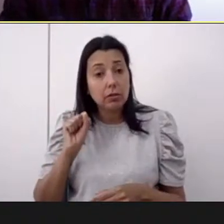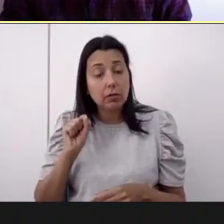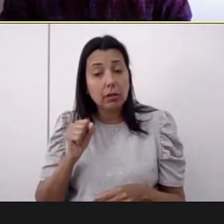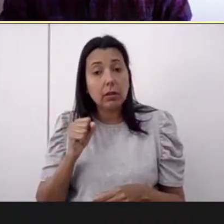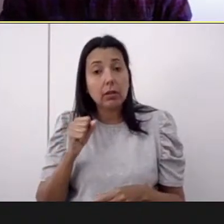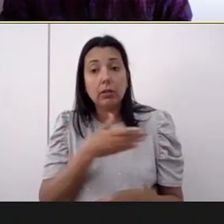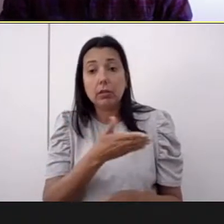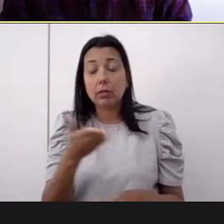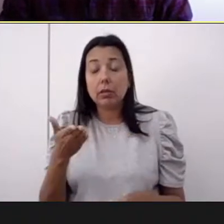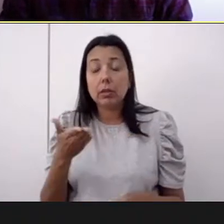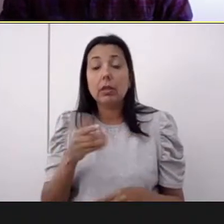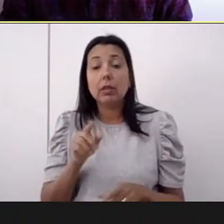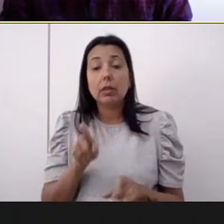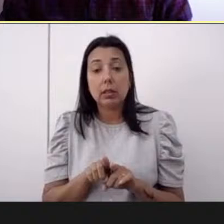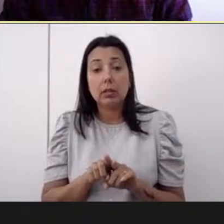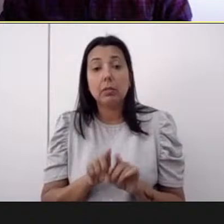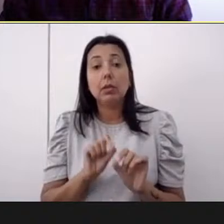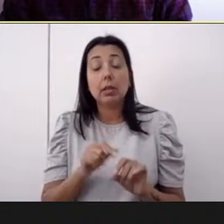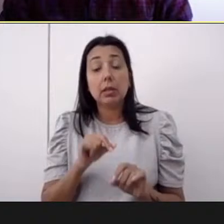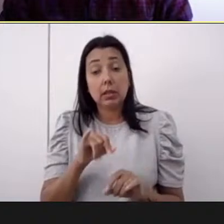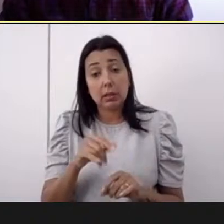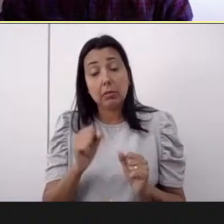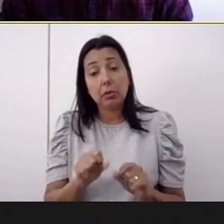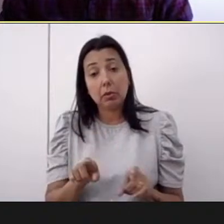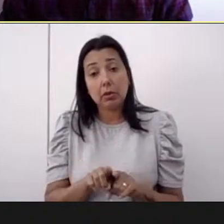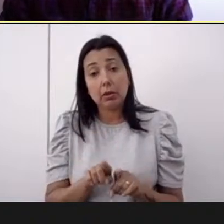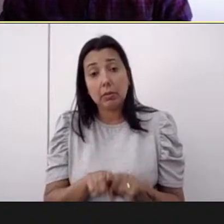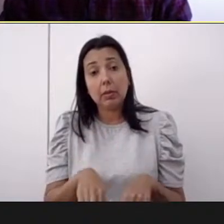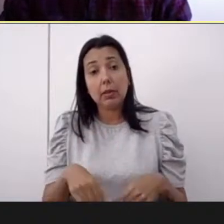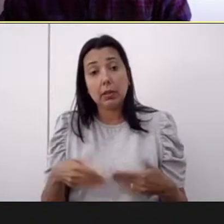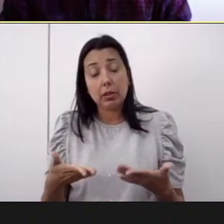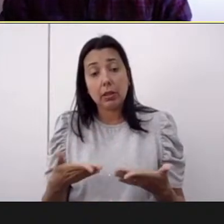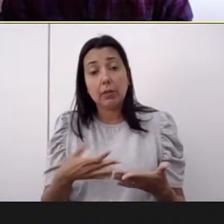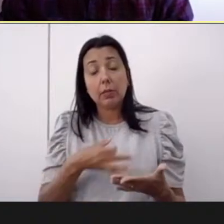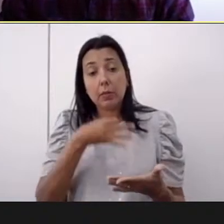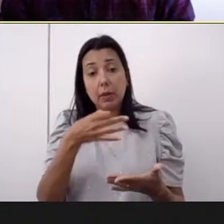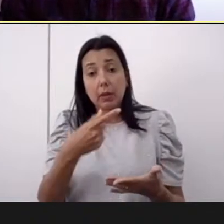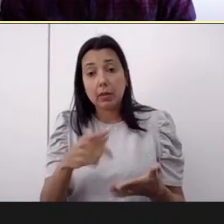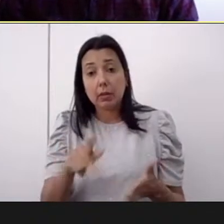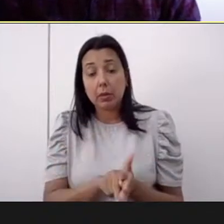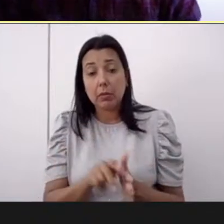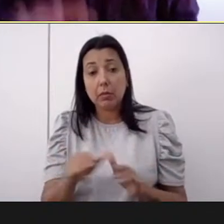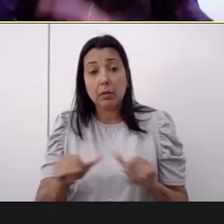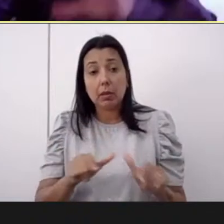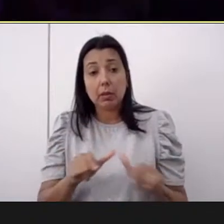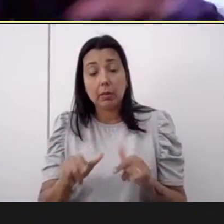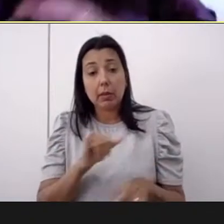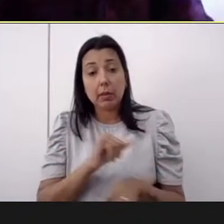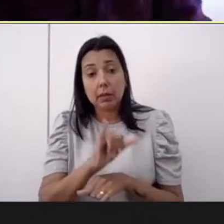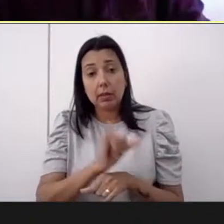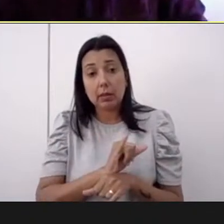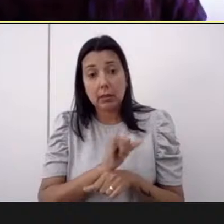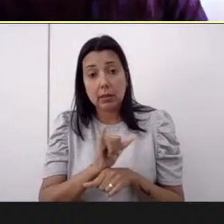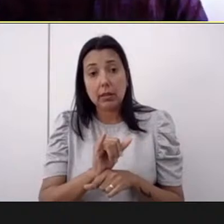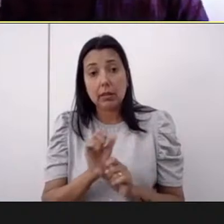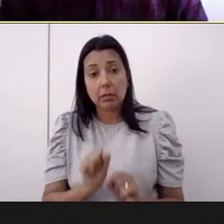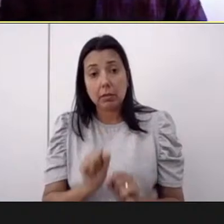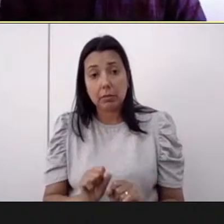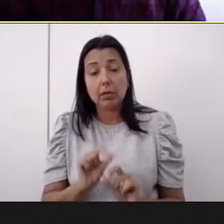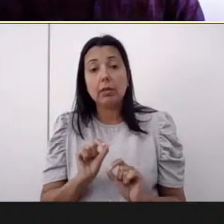if you can cite your own work or your own strategy to trace how ideas move